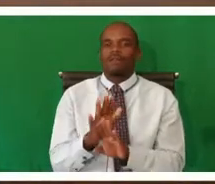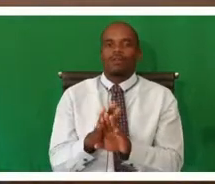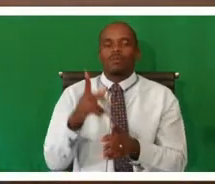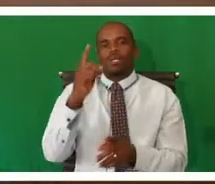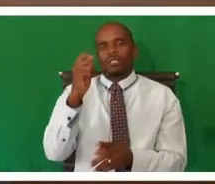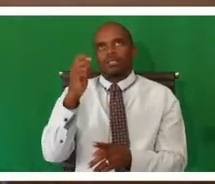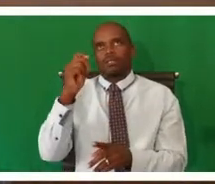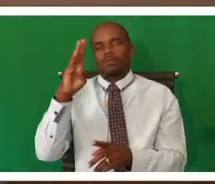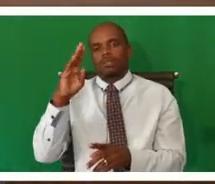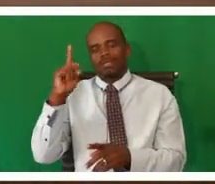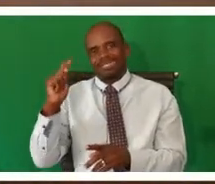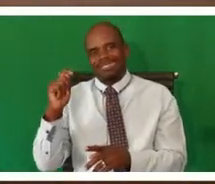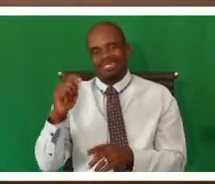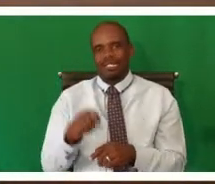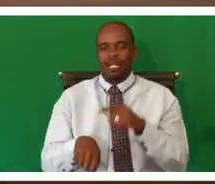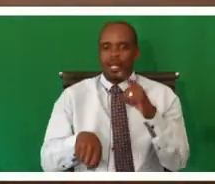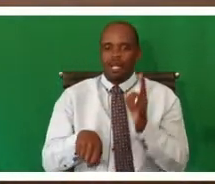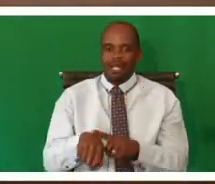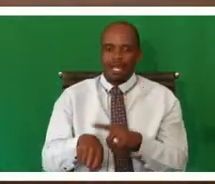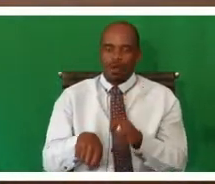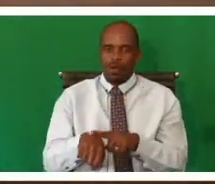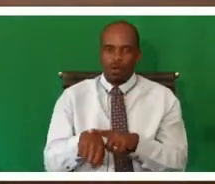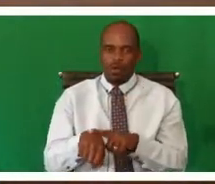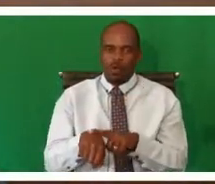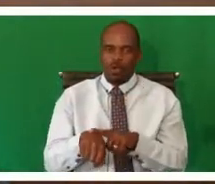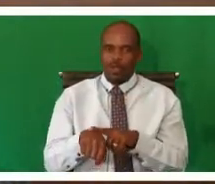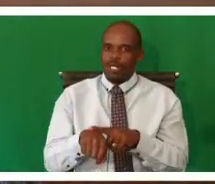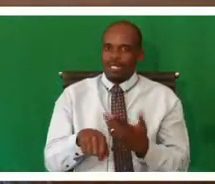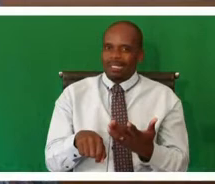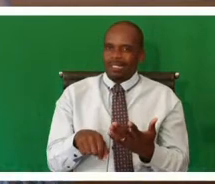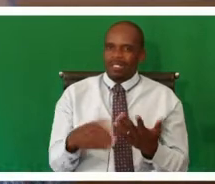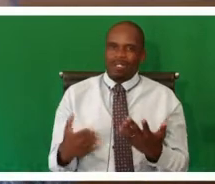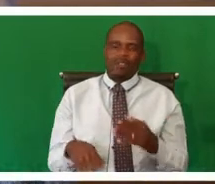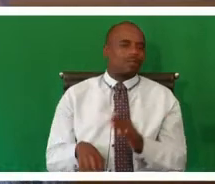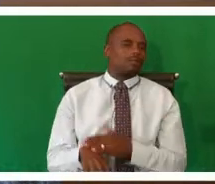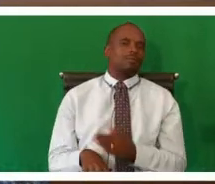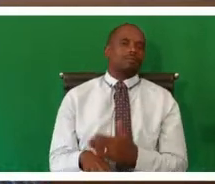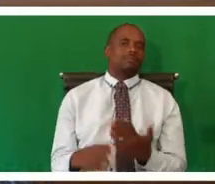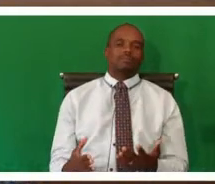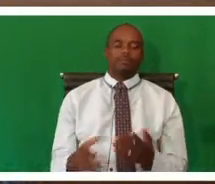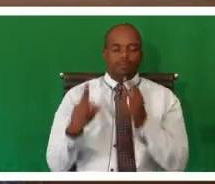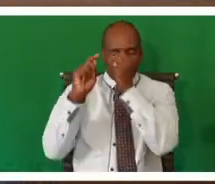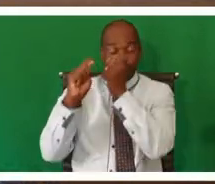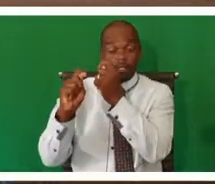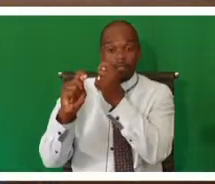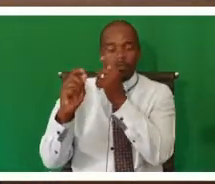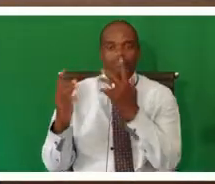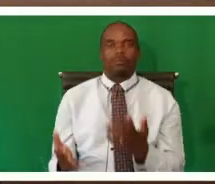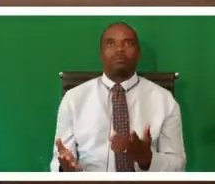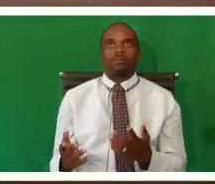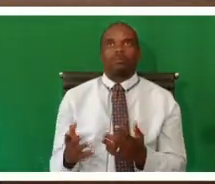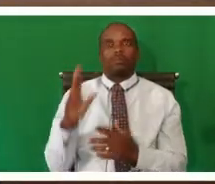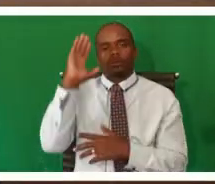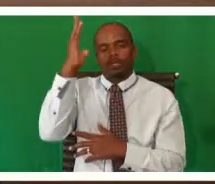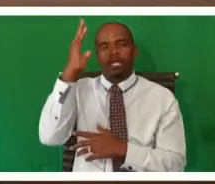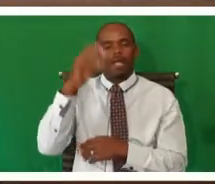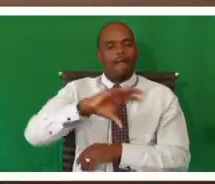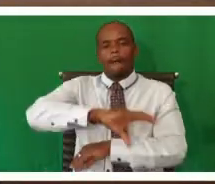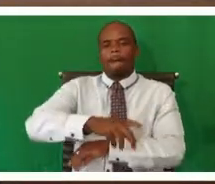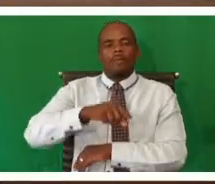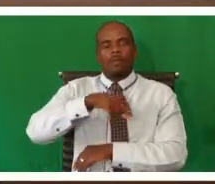Time is against us. Honorable Speaker, our province is a great example